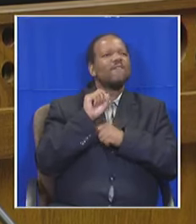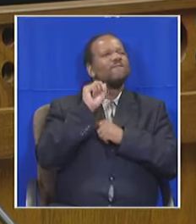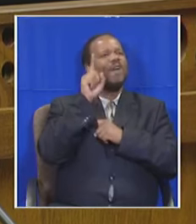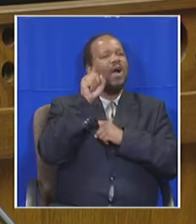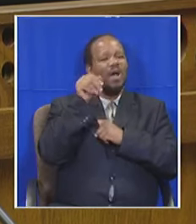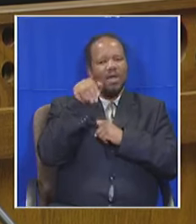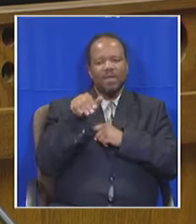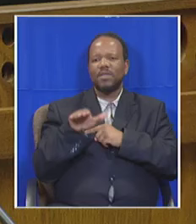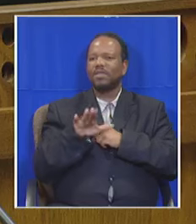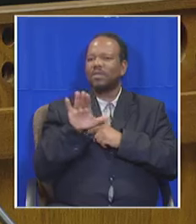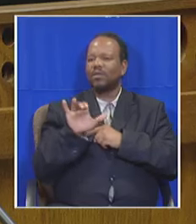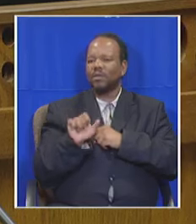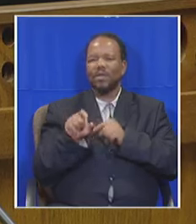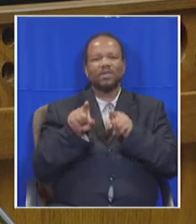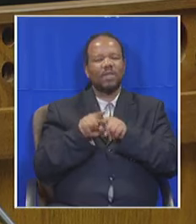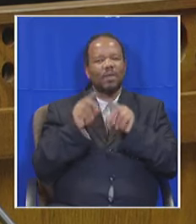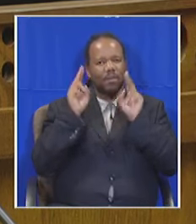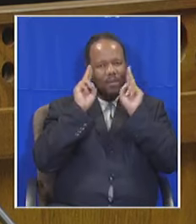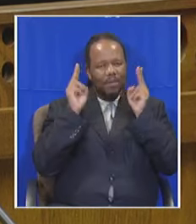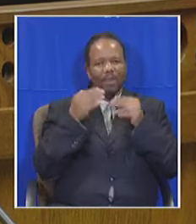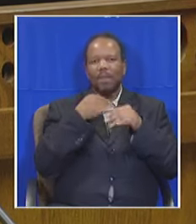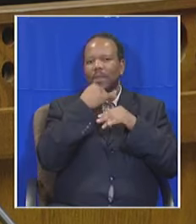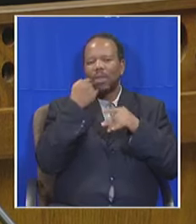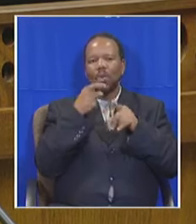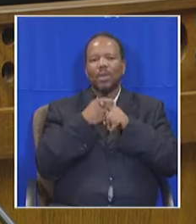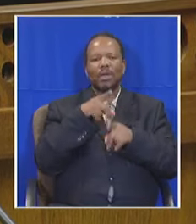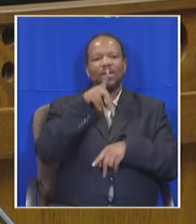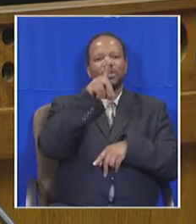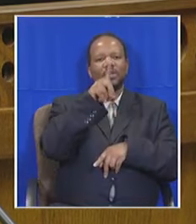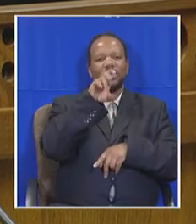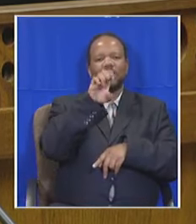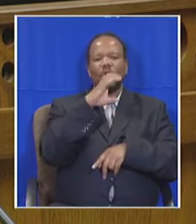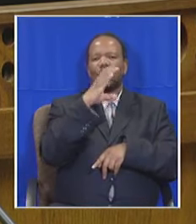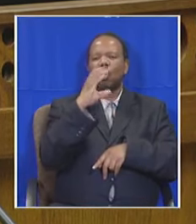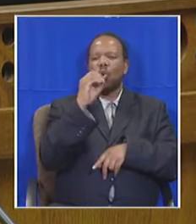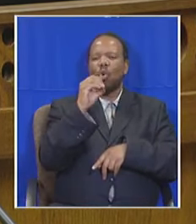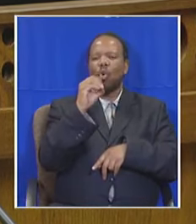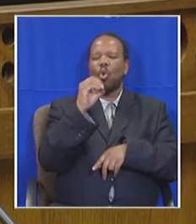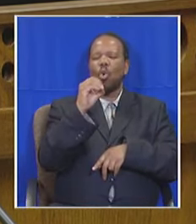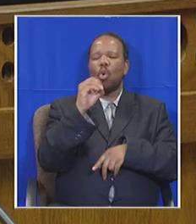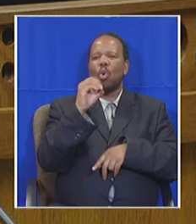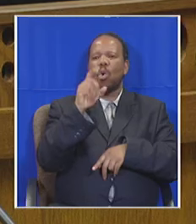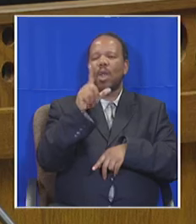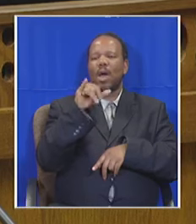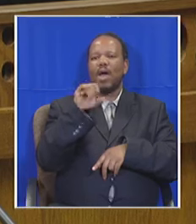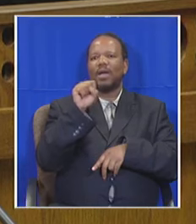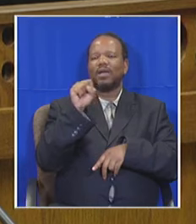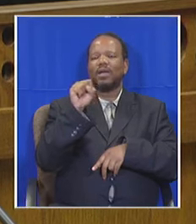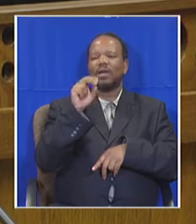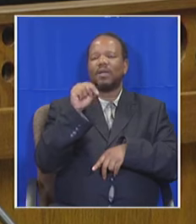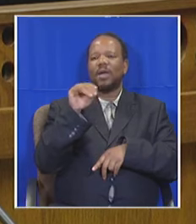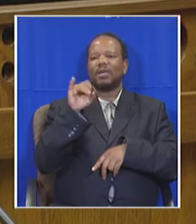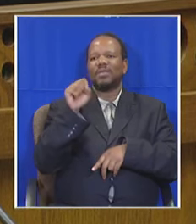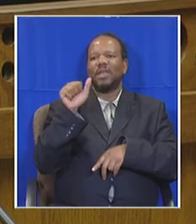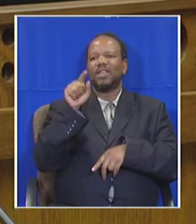in South African universities: decolonization, and more specifically, decolonization of education.